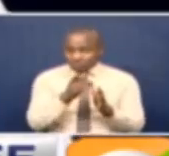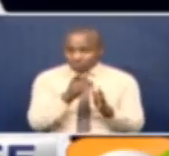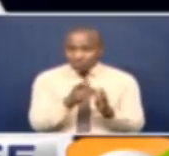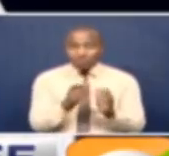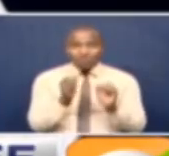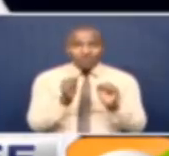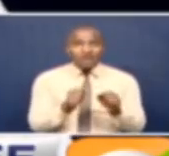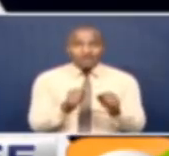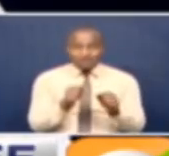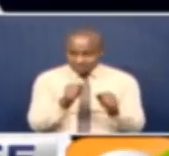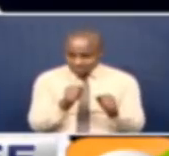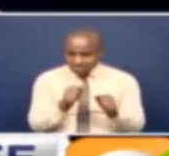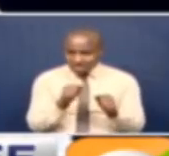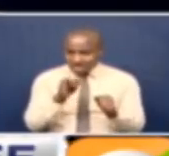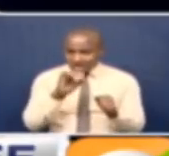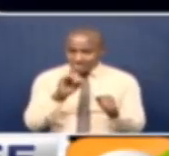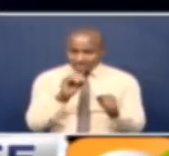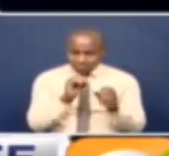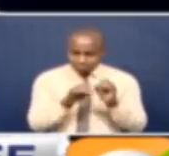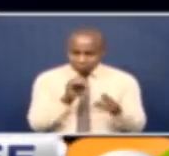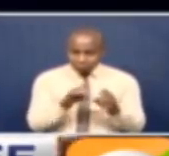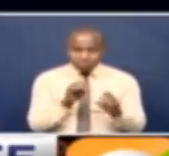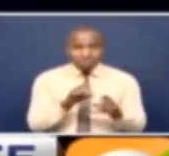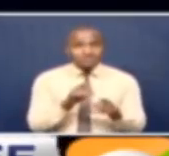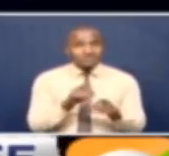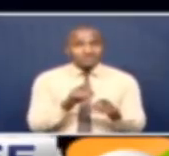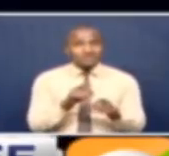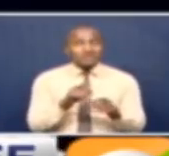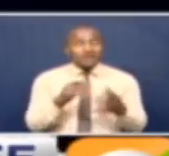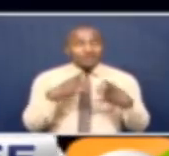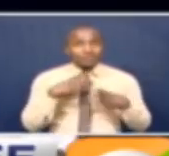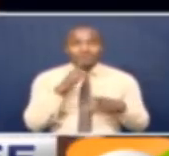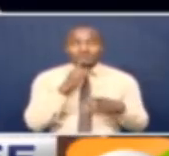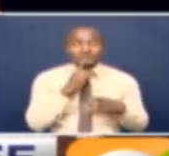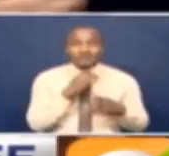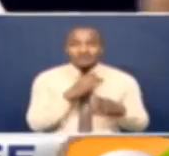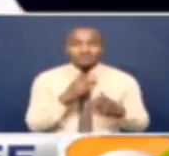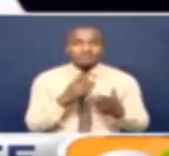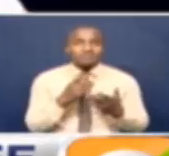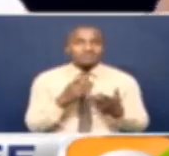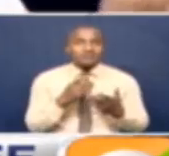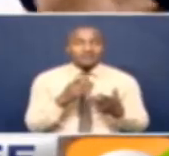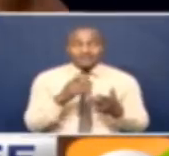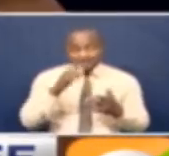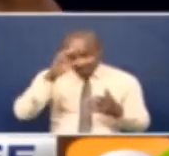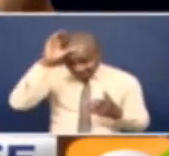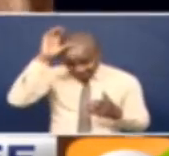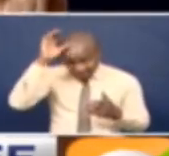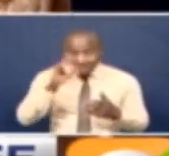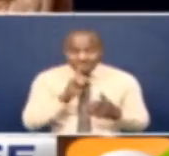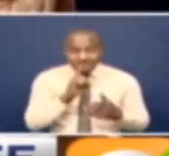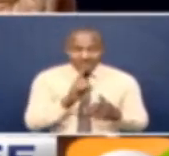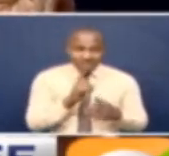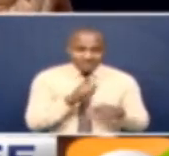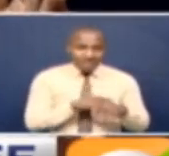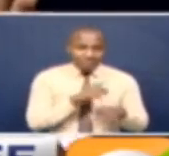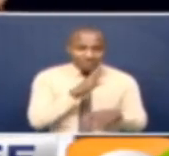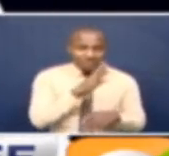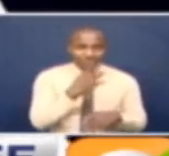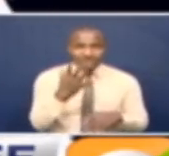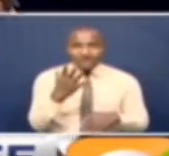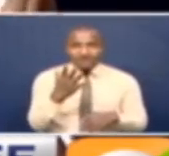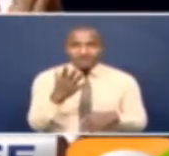your ID. So it is a little bit interesting for people to say that, for Chebukati to say that between 4 and 5, there